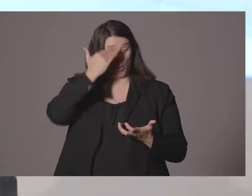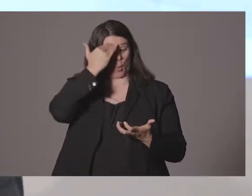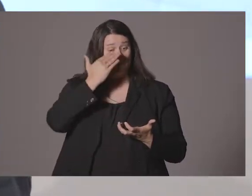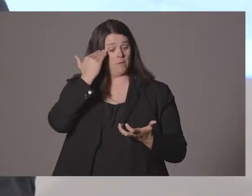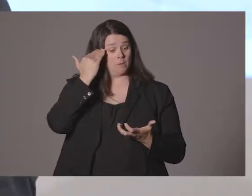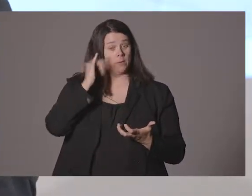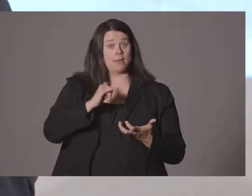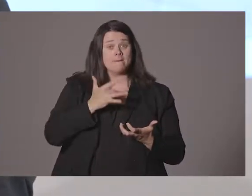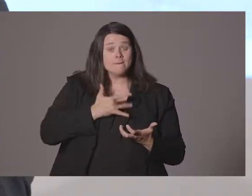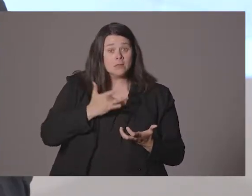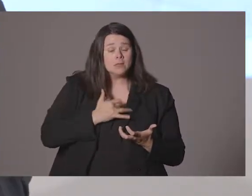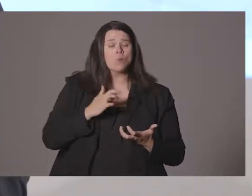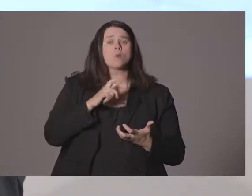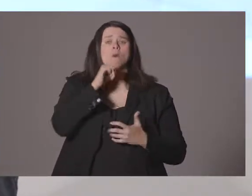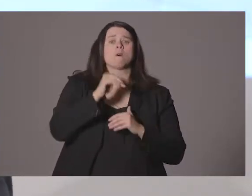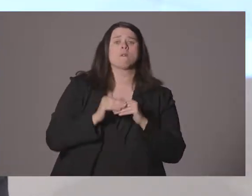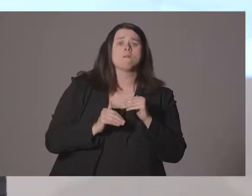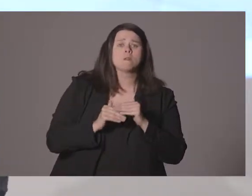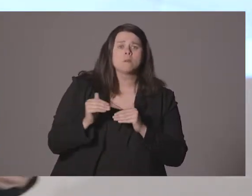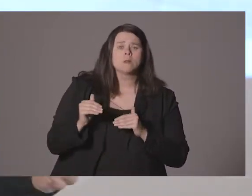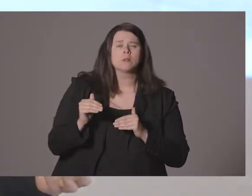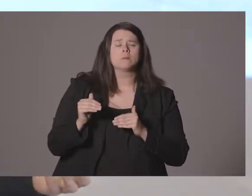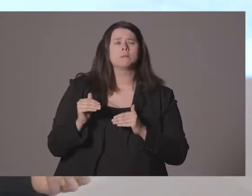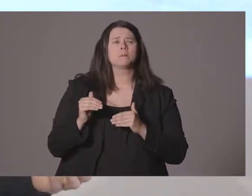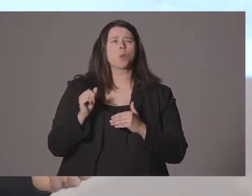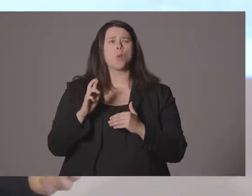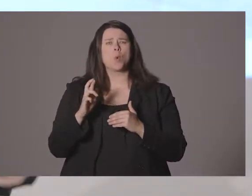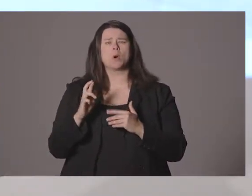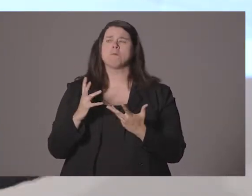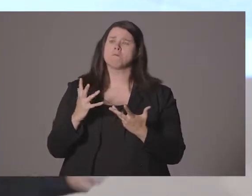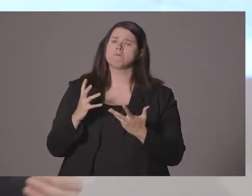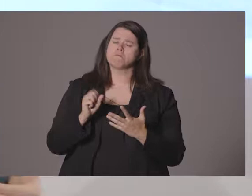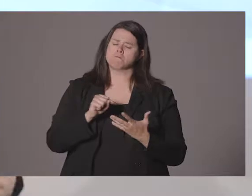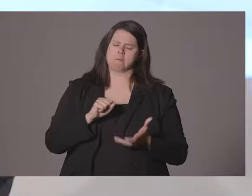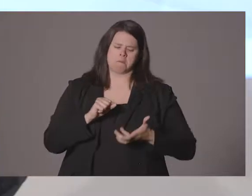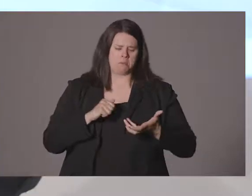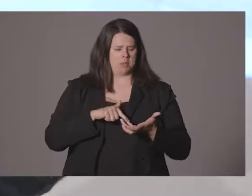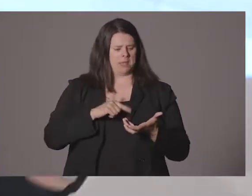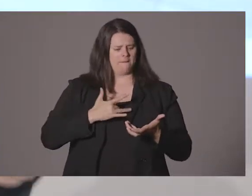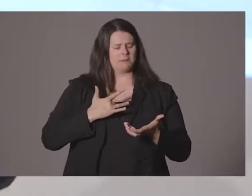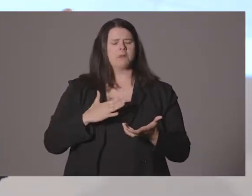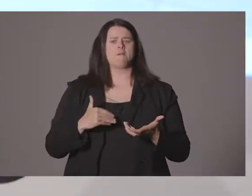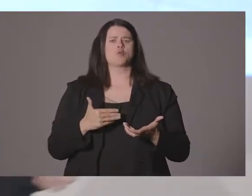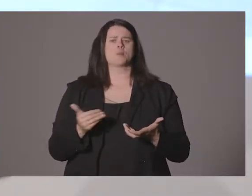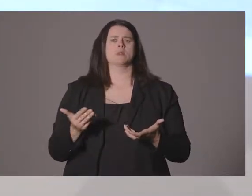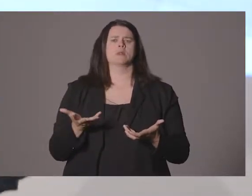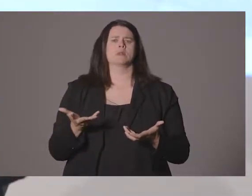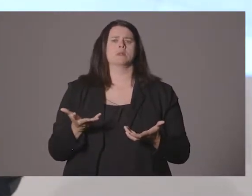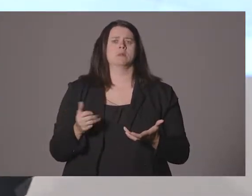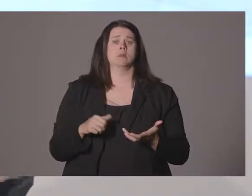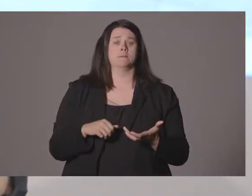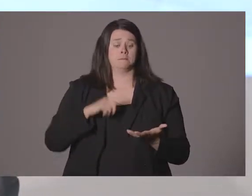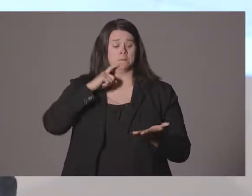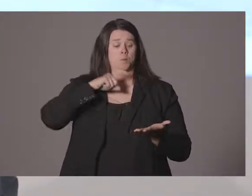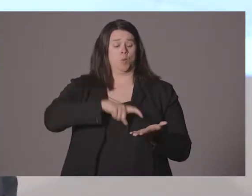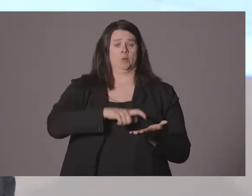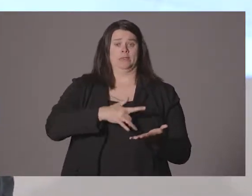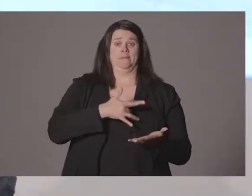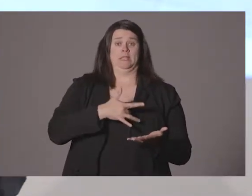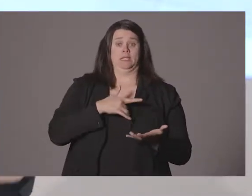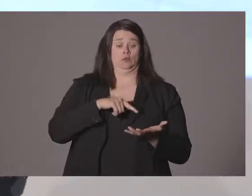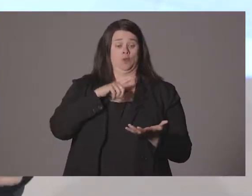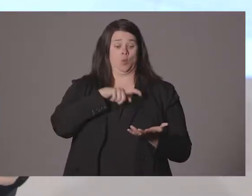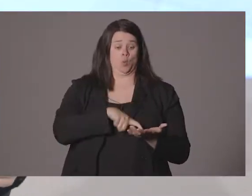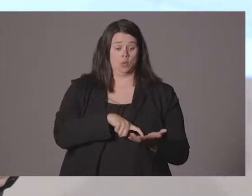it's uncomfortable, or how it's comfortable. Just notice, because noticing those things will also help